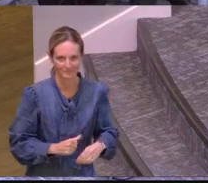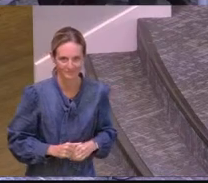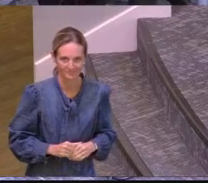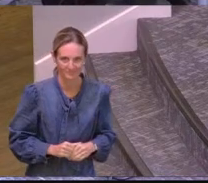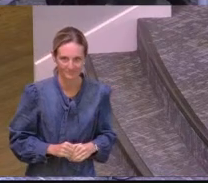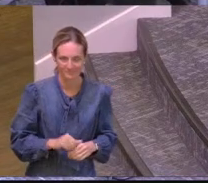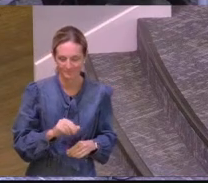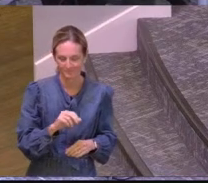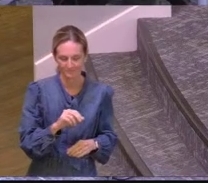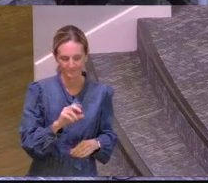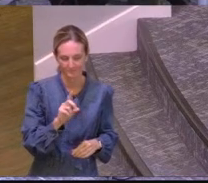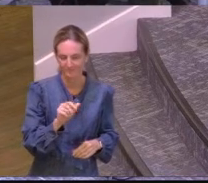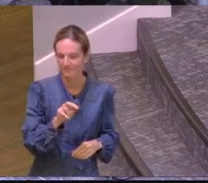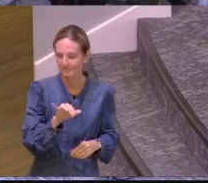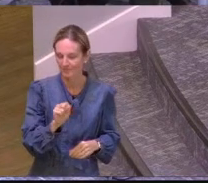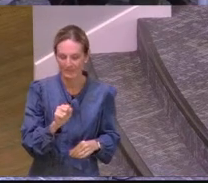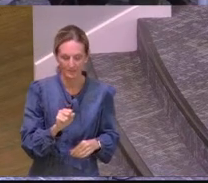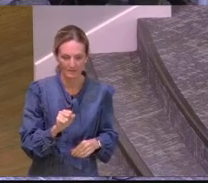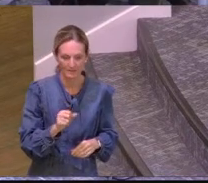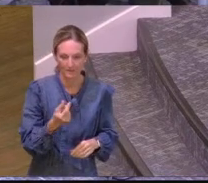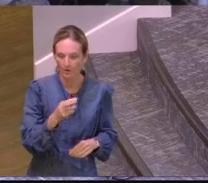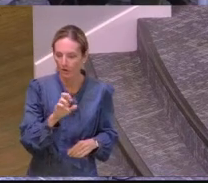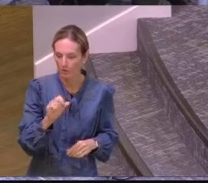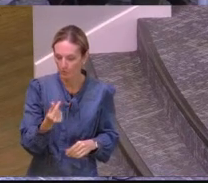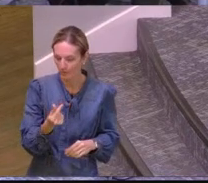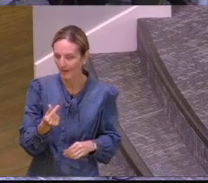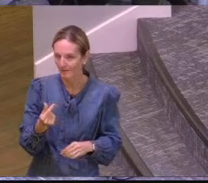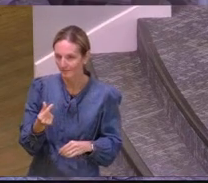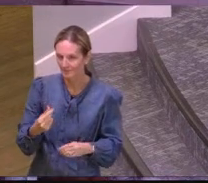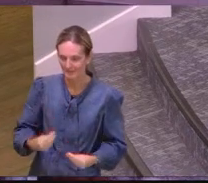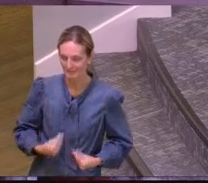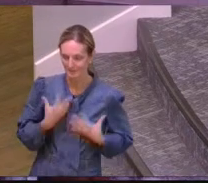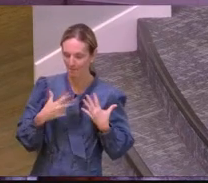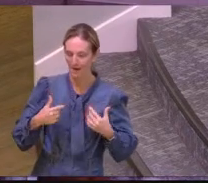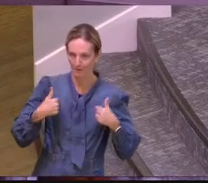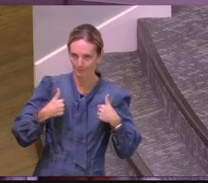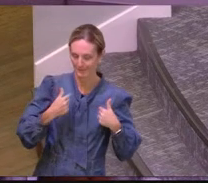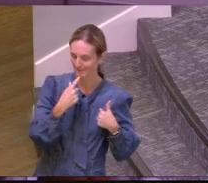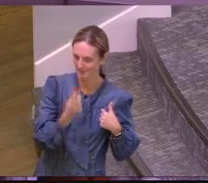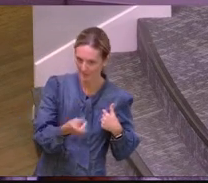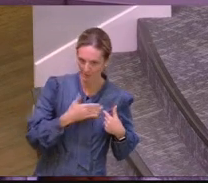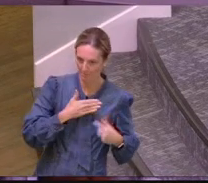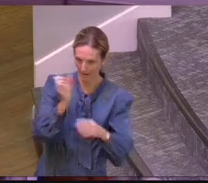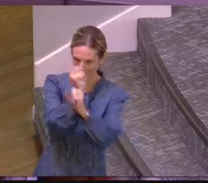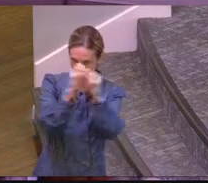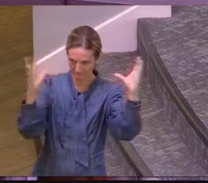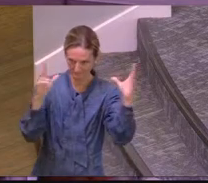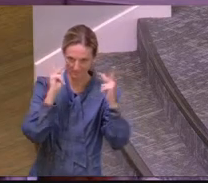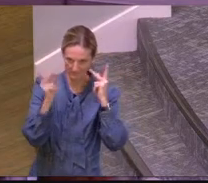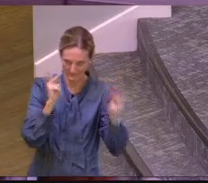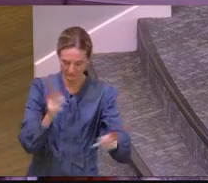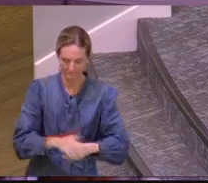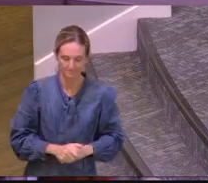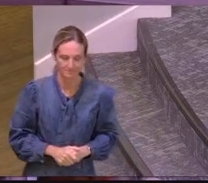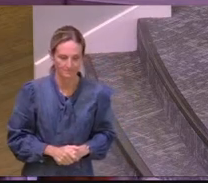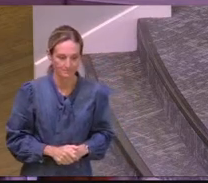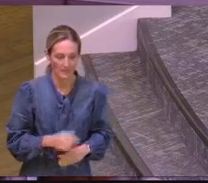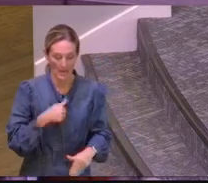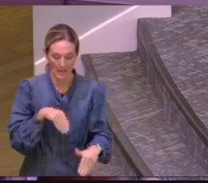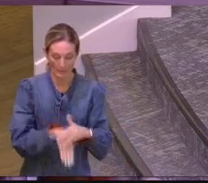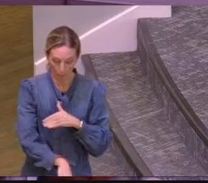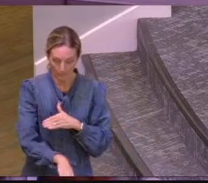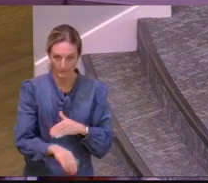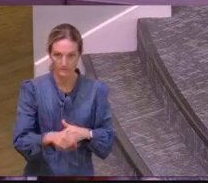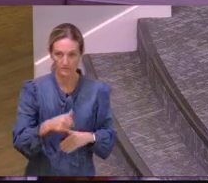want to, Greg inspired me to give you my vision of what I see at West Brock and the three buildings down there. So when I walk in there,